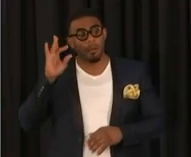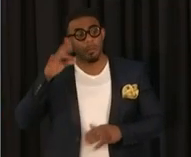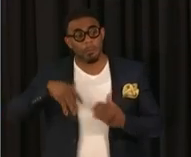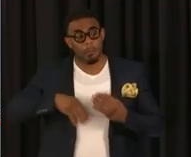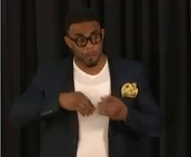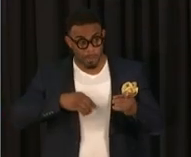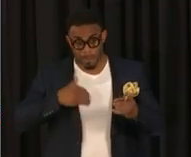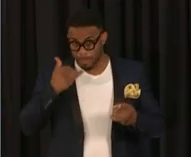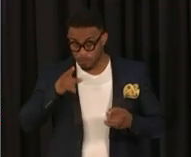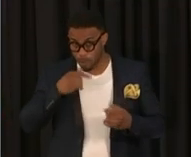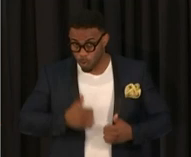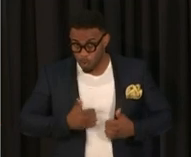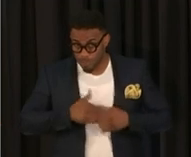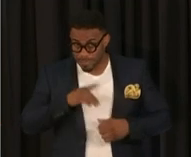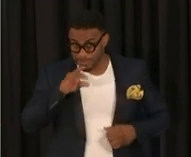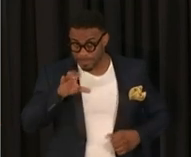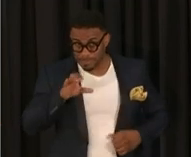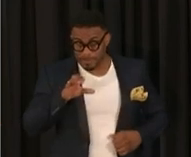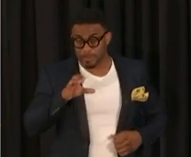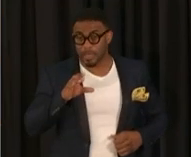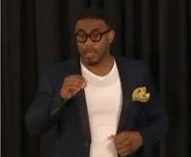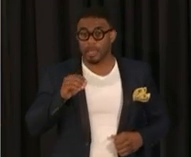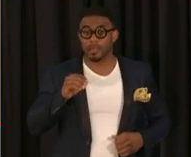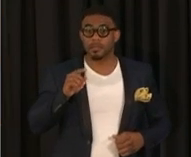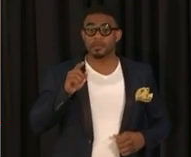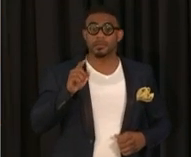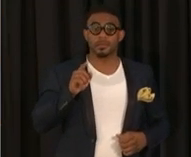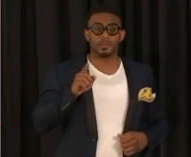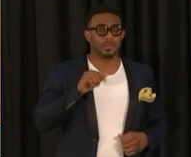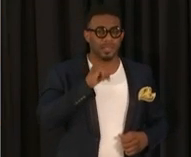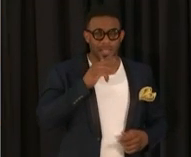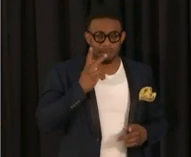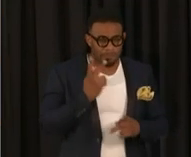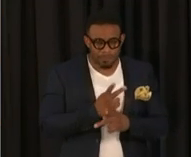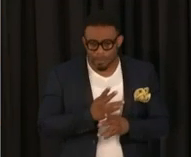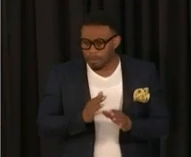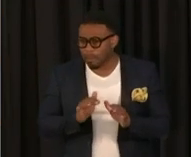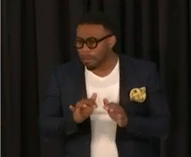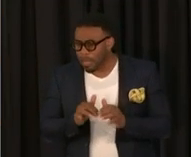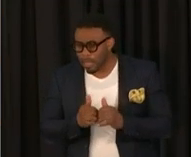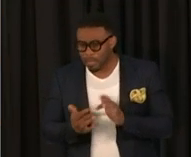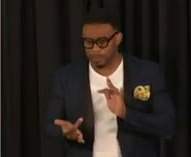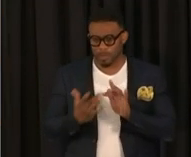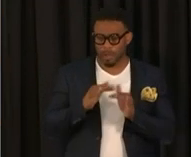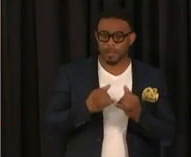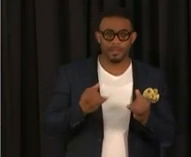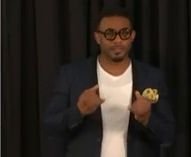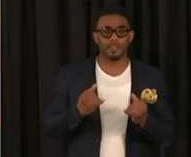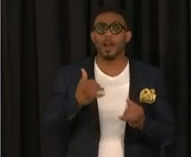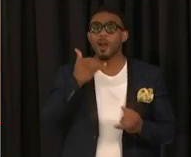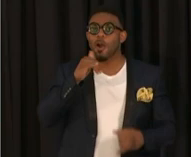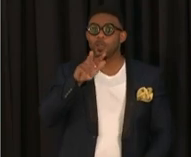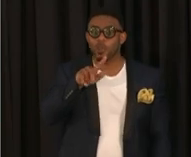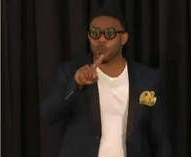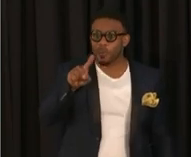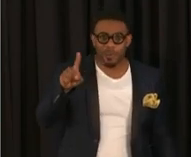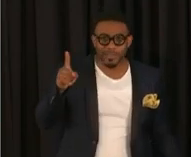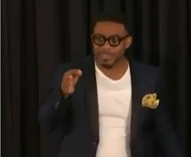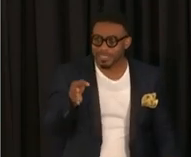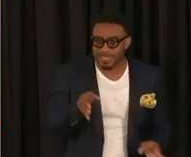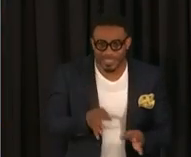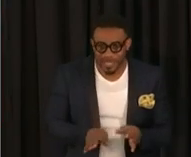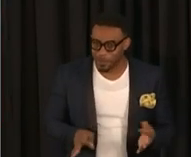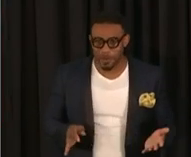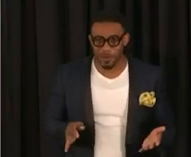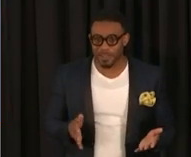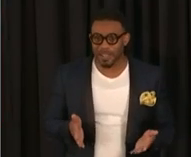if you're a resident in D.C. and you are not figuring out how to get to us online, call 311